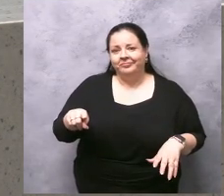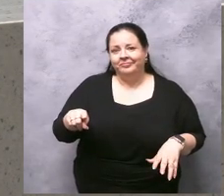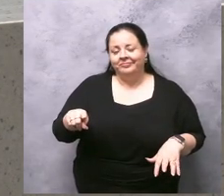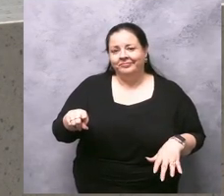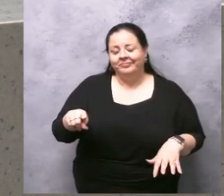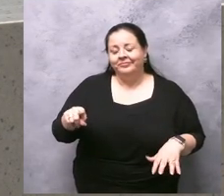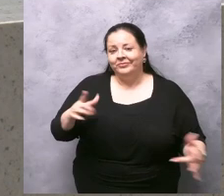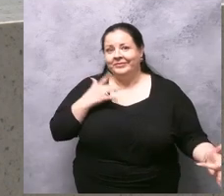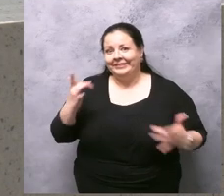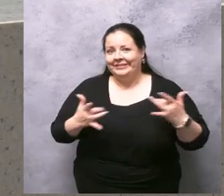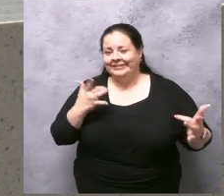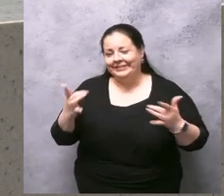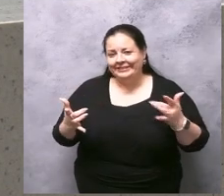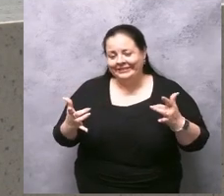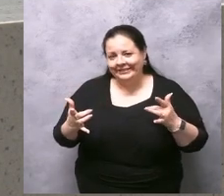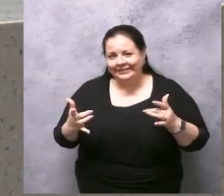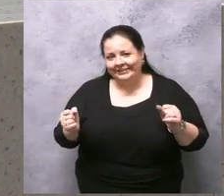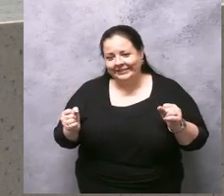excited to